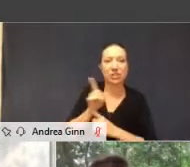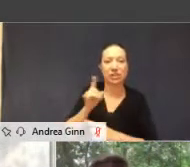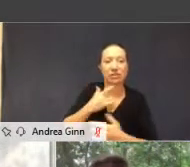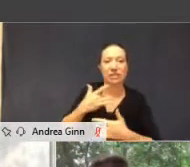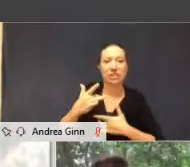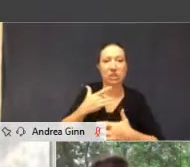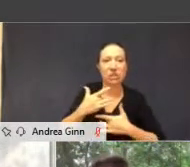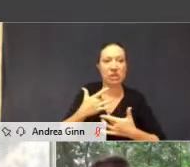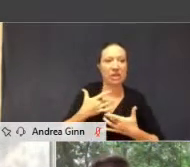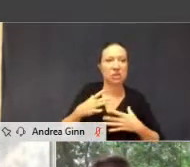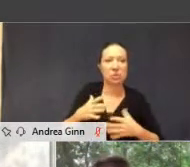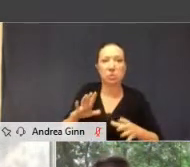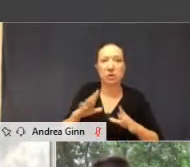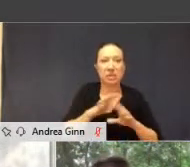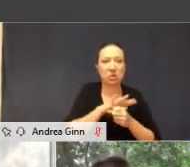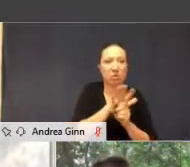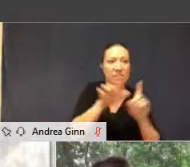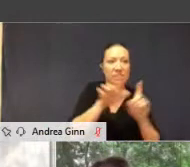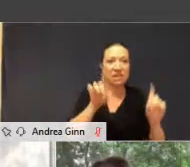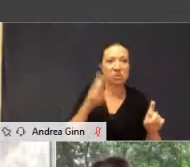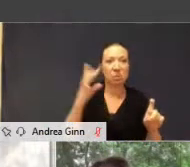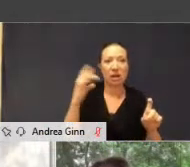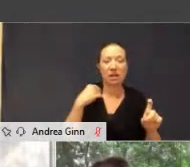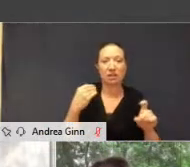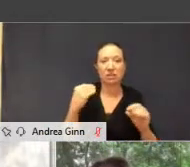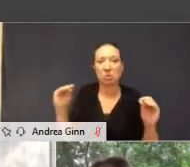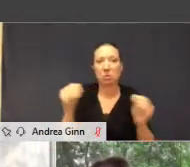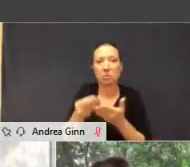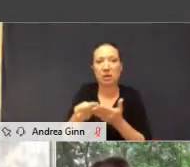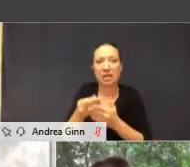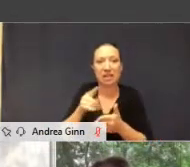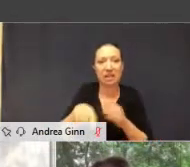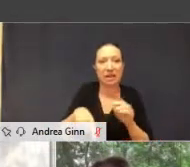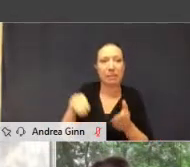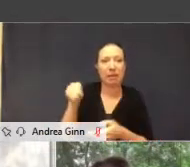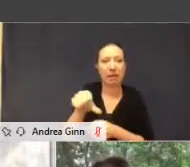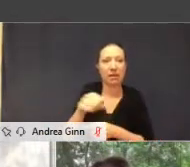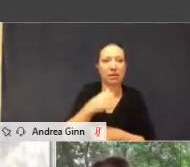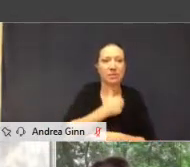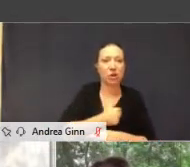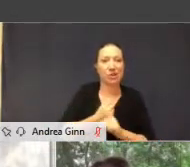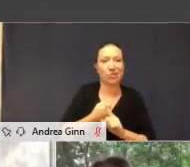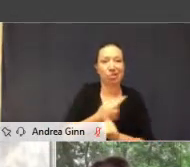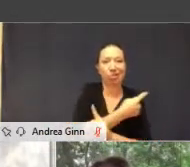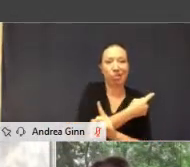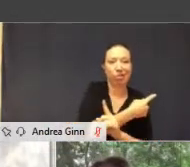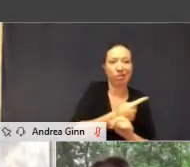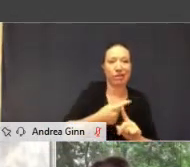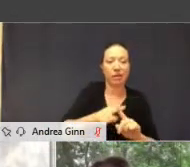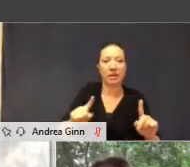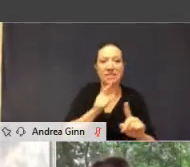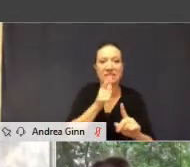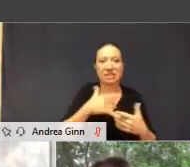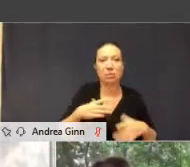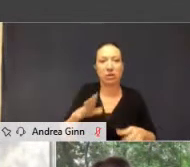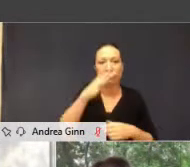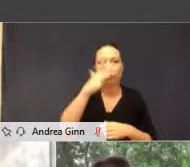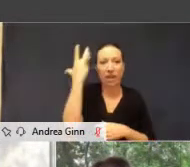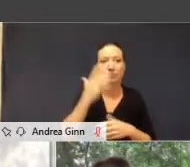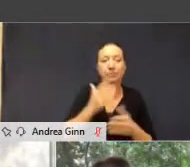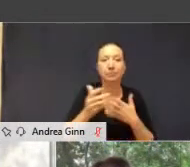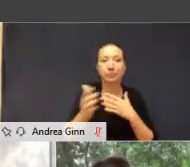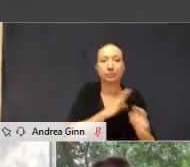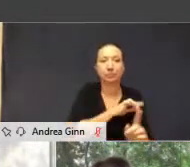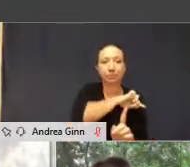tested because they don't have the money to pay. So I'm sorry to sidetrack it there, but I didn't want to forget that thought. So back to the question,